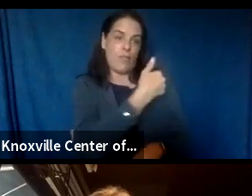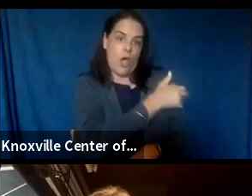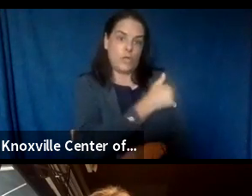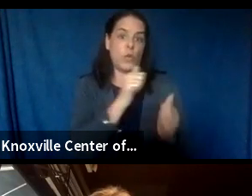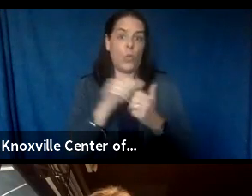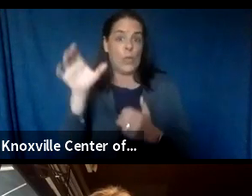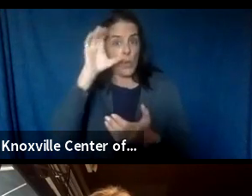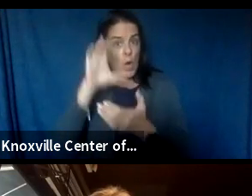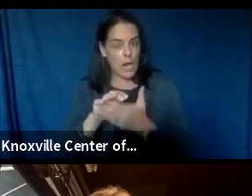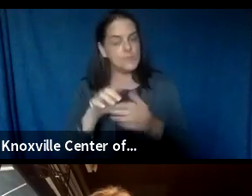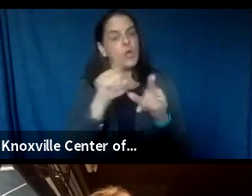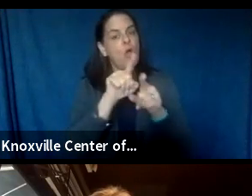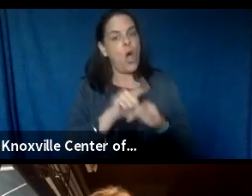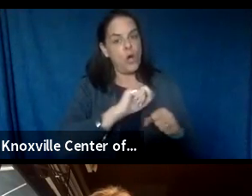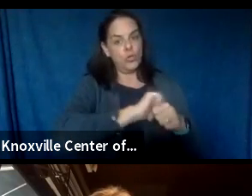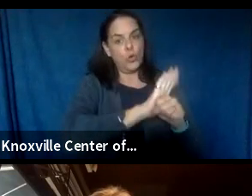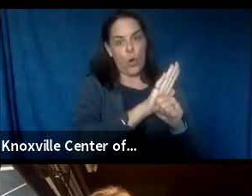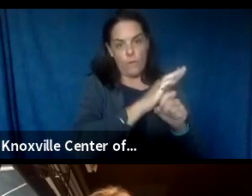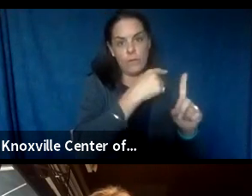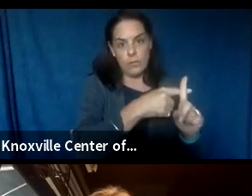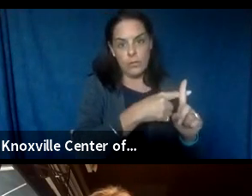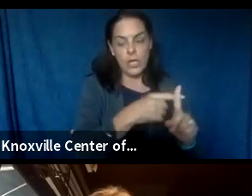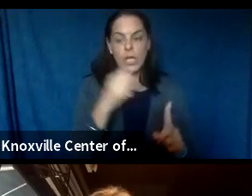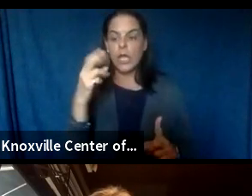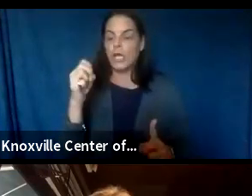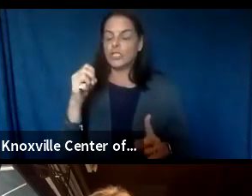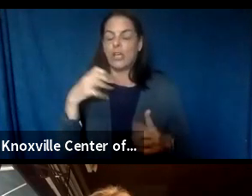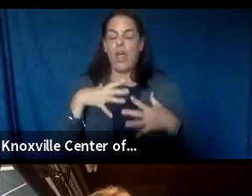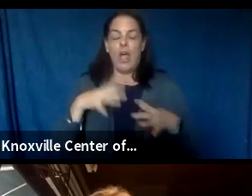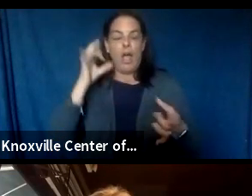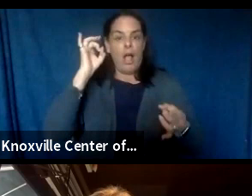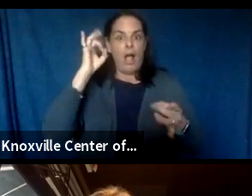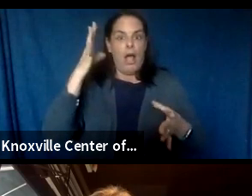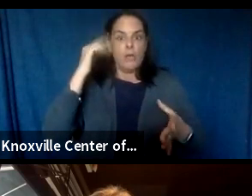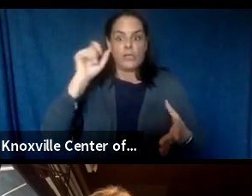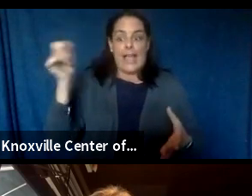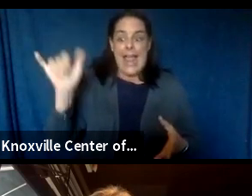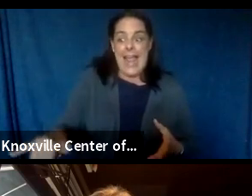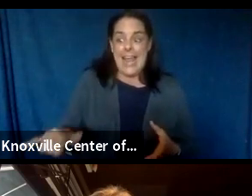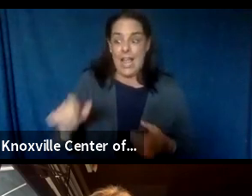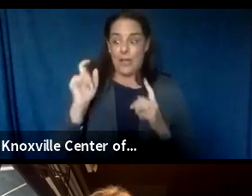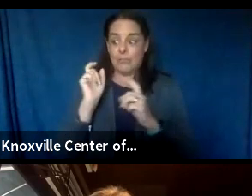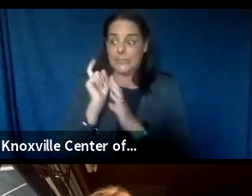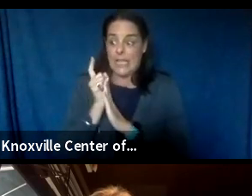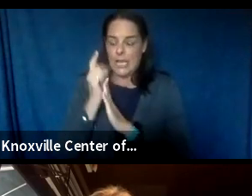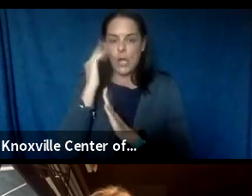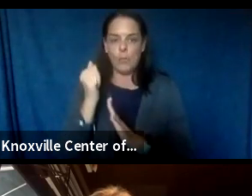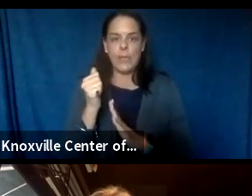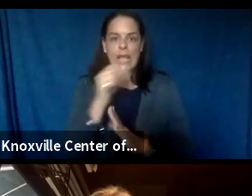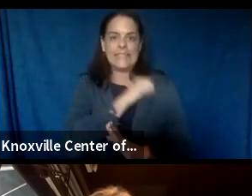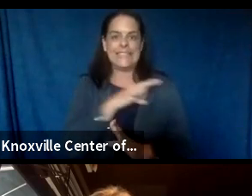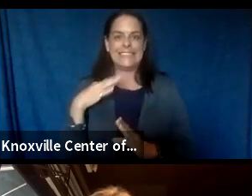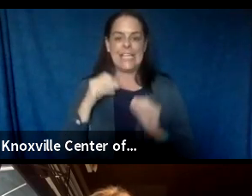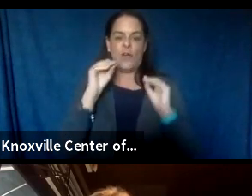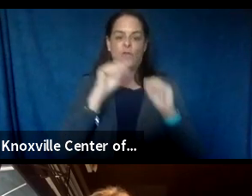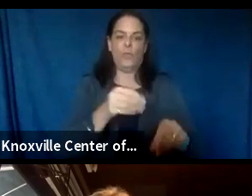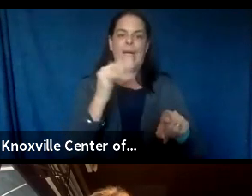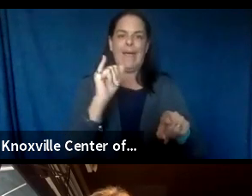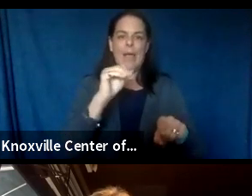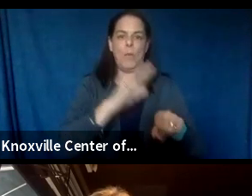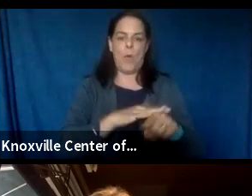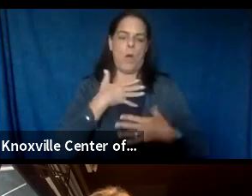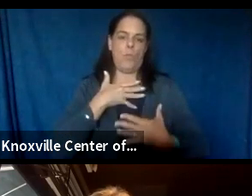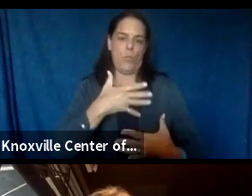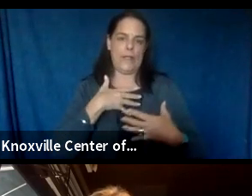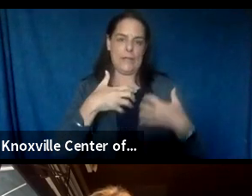positive husband. She was distraught and had to hang up suddenly because the staff was putting him on a breathing machine. Another